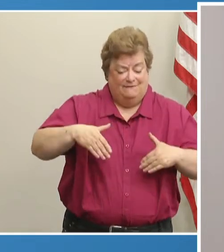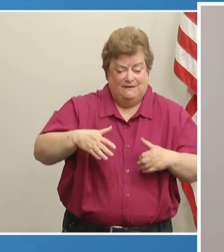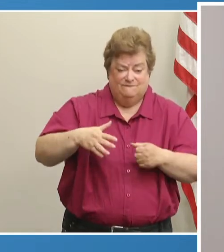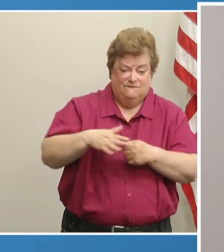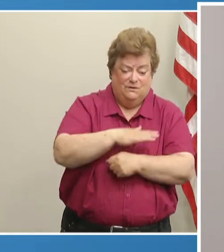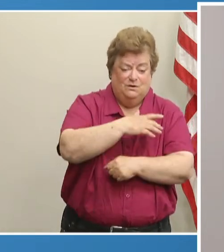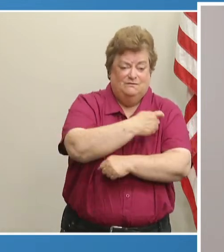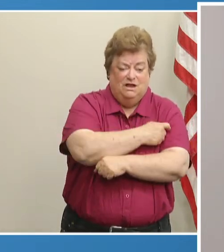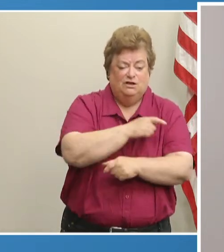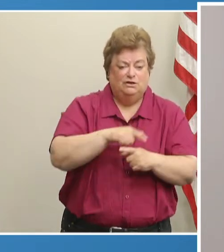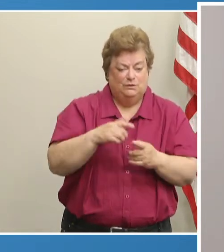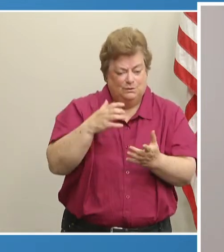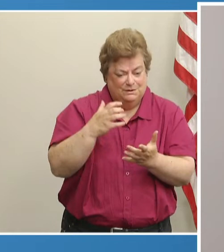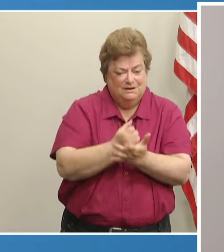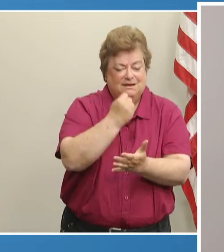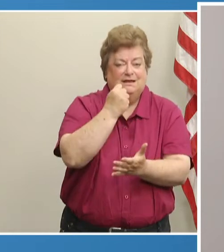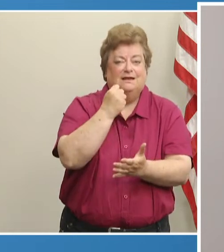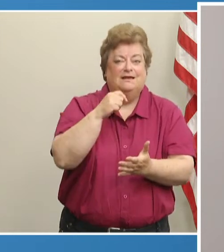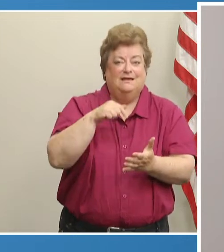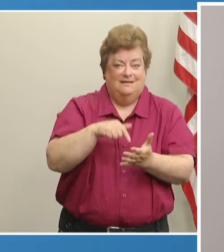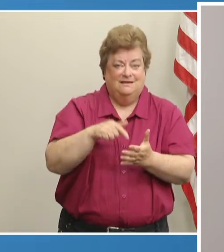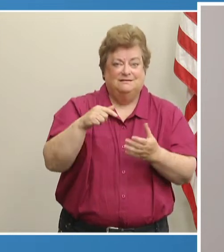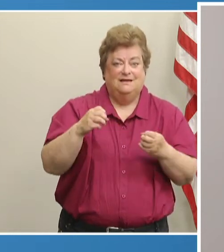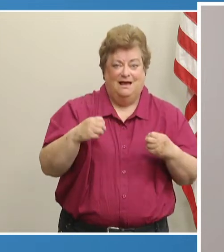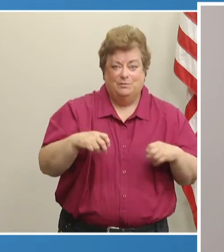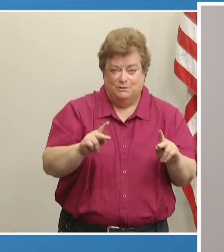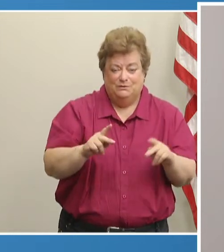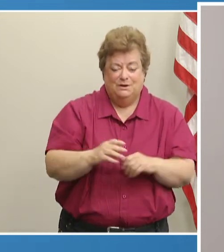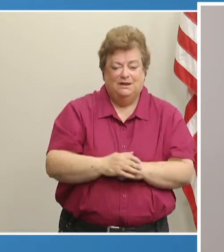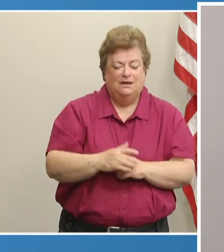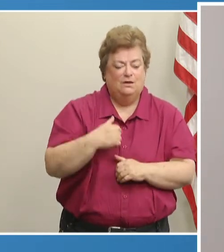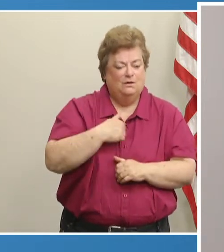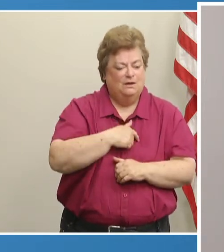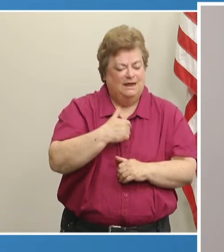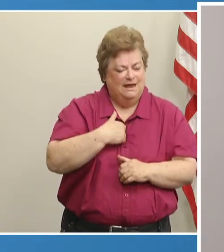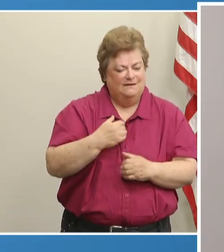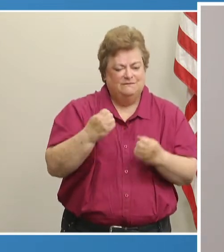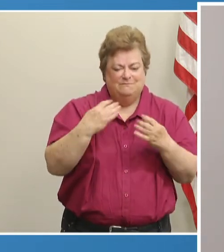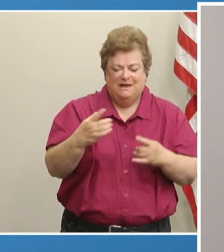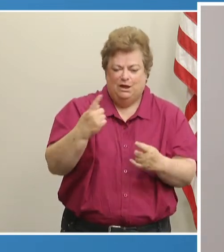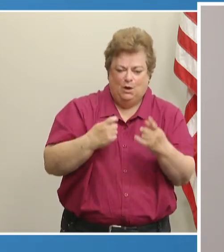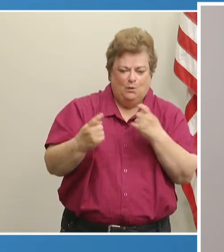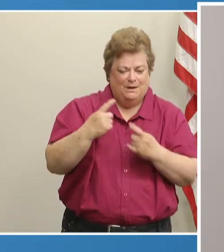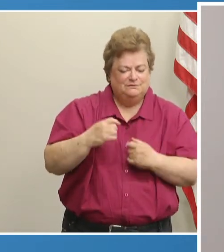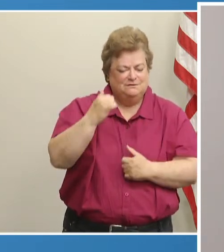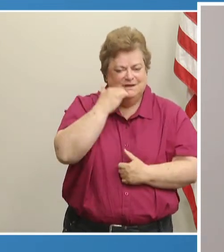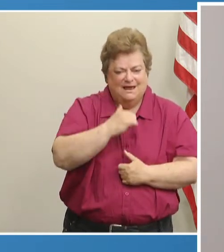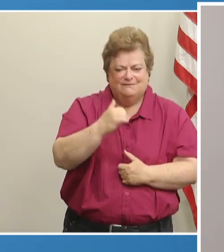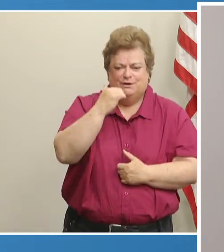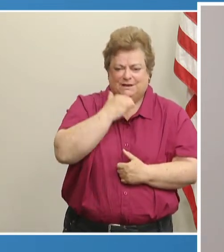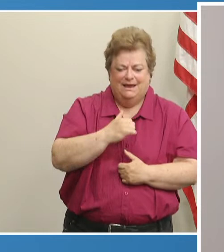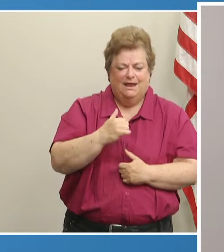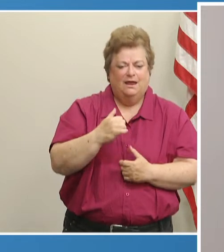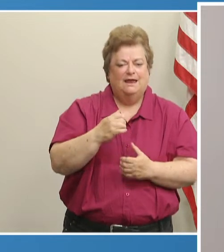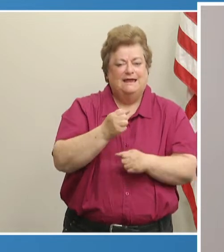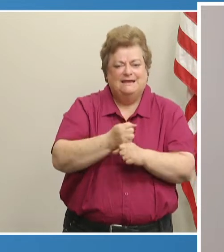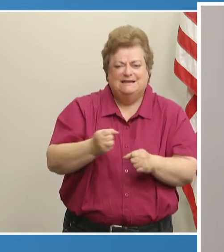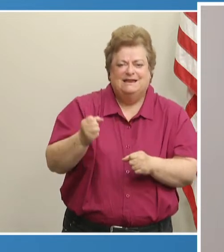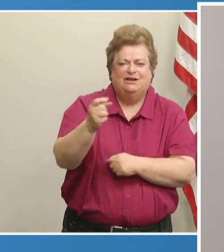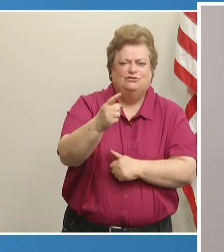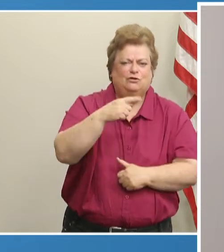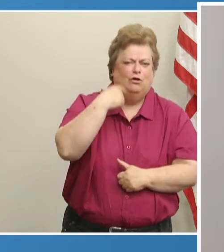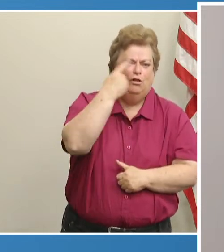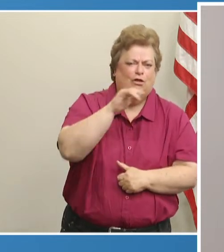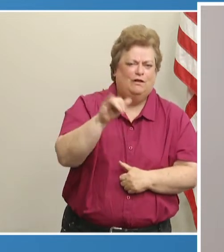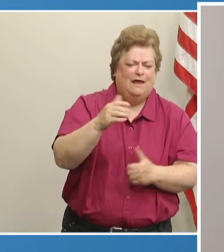vaccinated to take advantage of these opportunities. We get a lot of questions on a daily basis about what is next year going to look like.